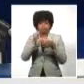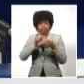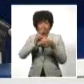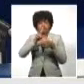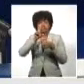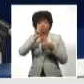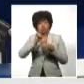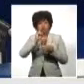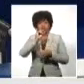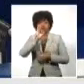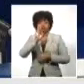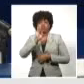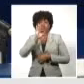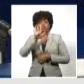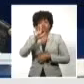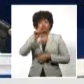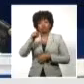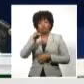29 of them, that is